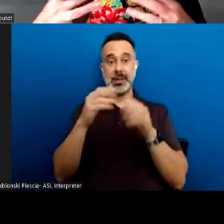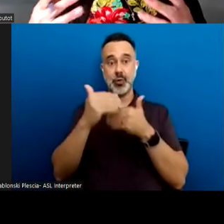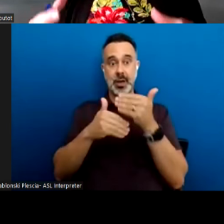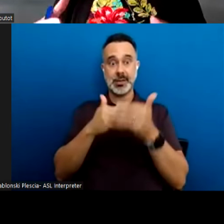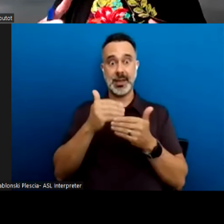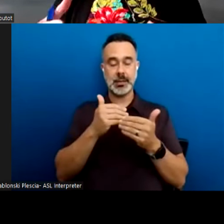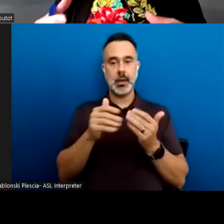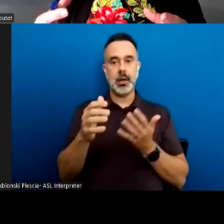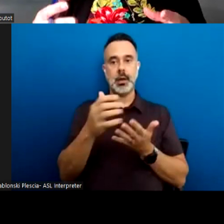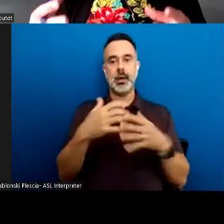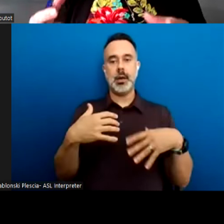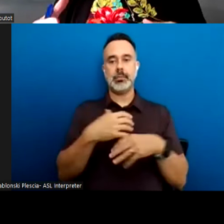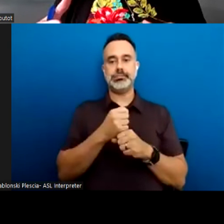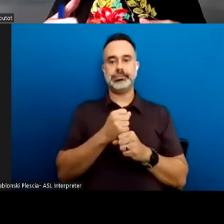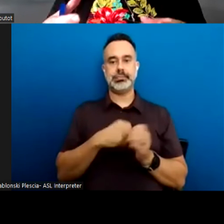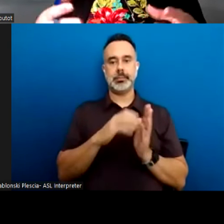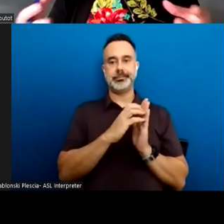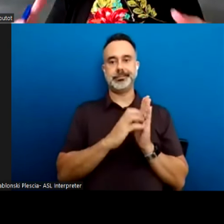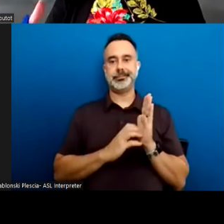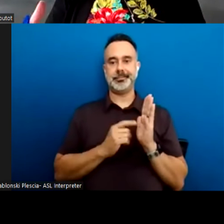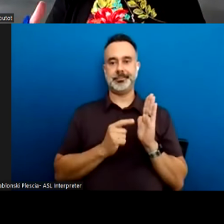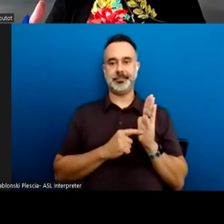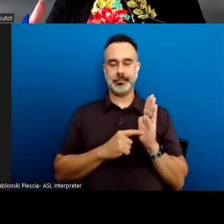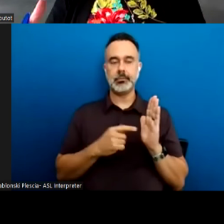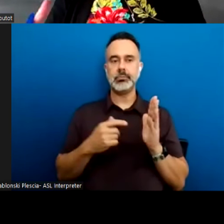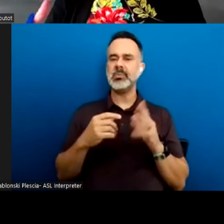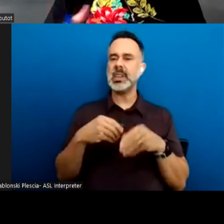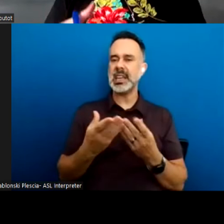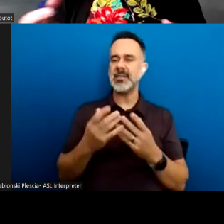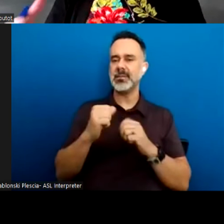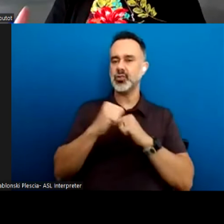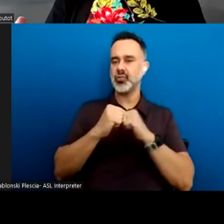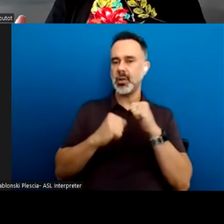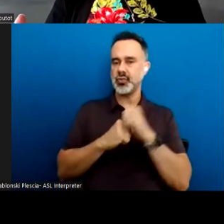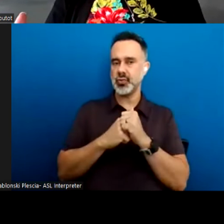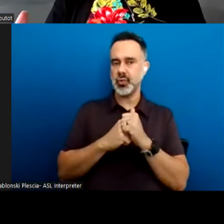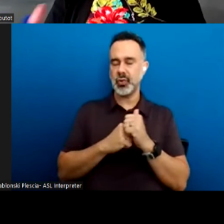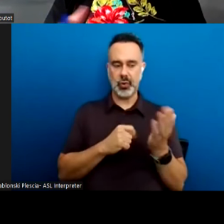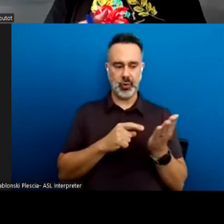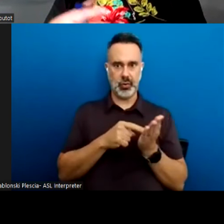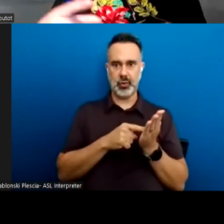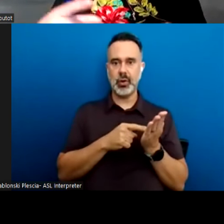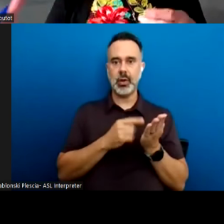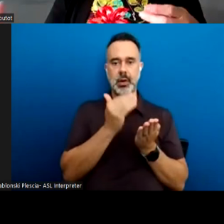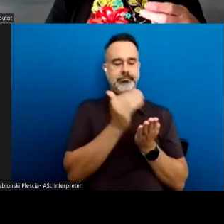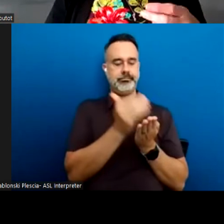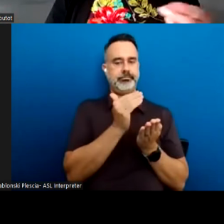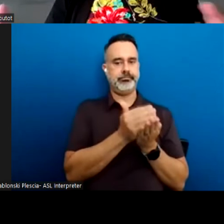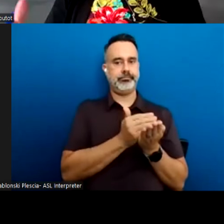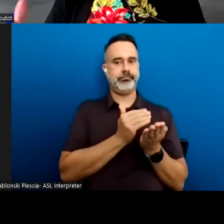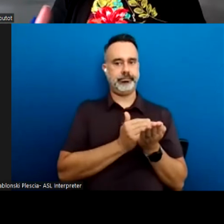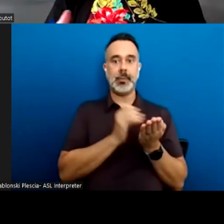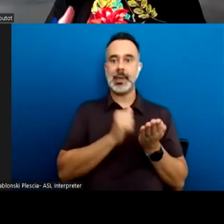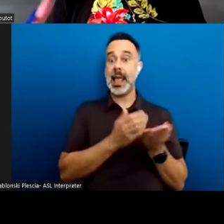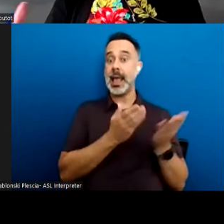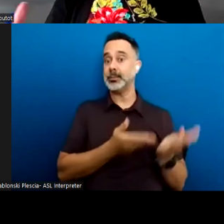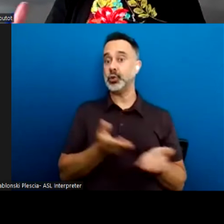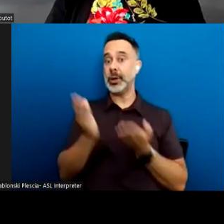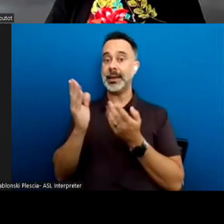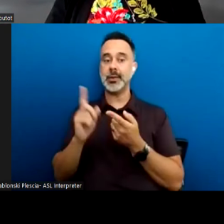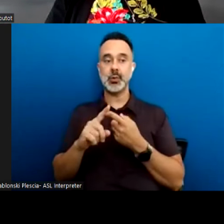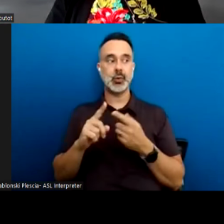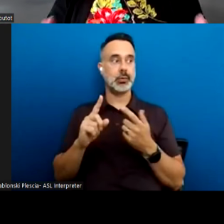And it provides the person with structure that they can take to their first or second